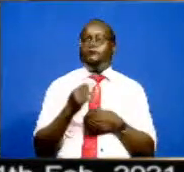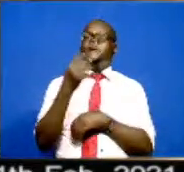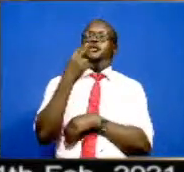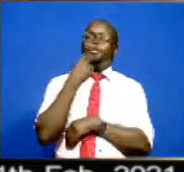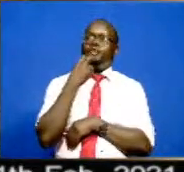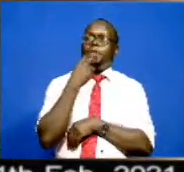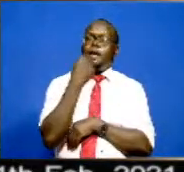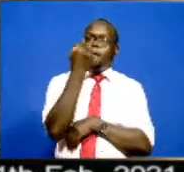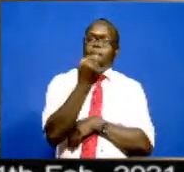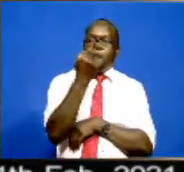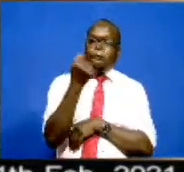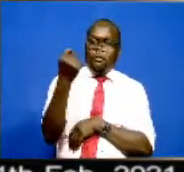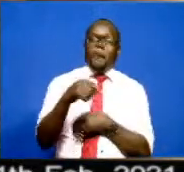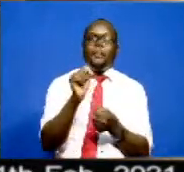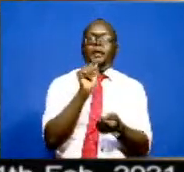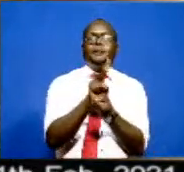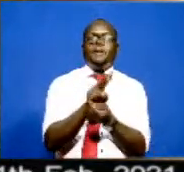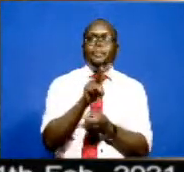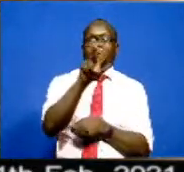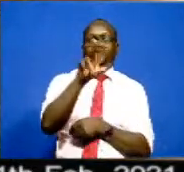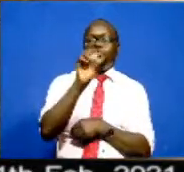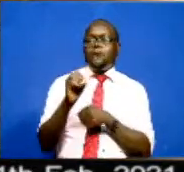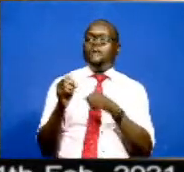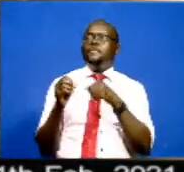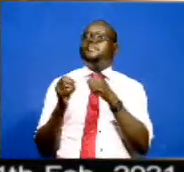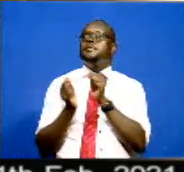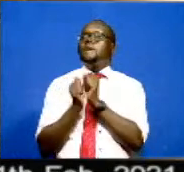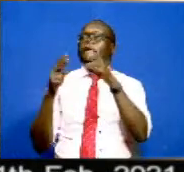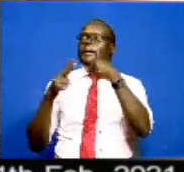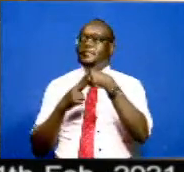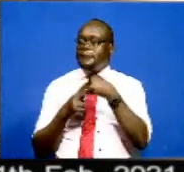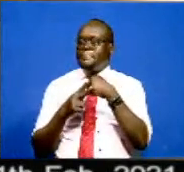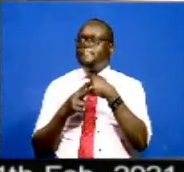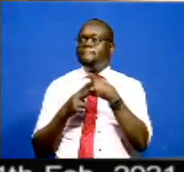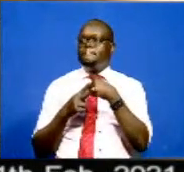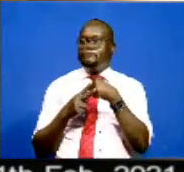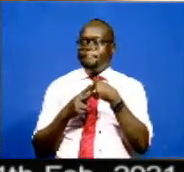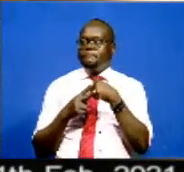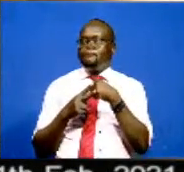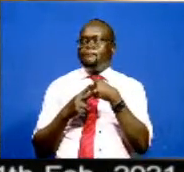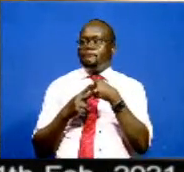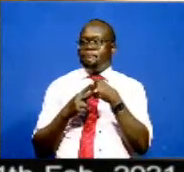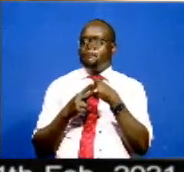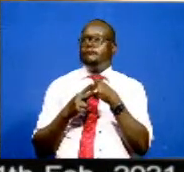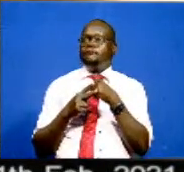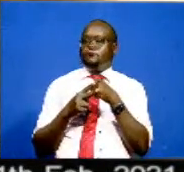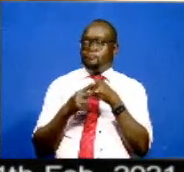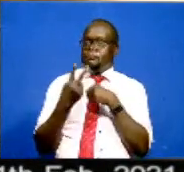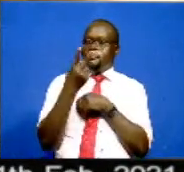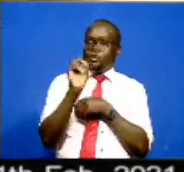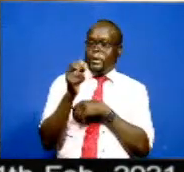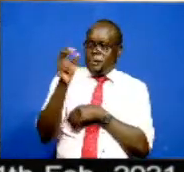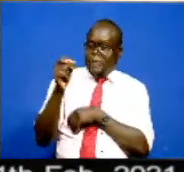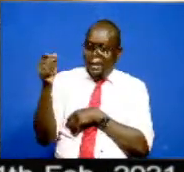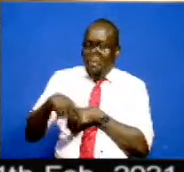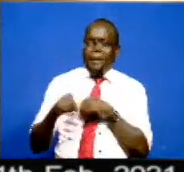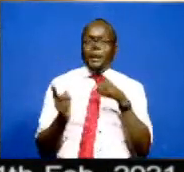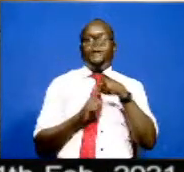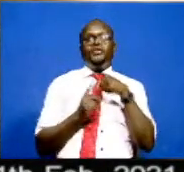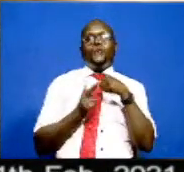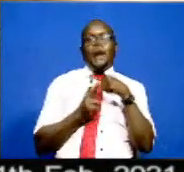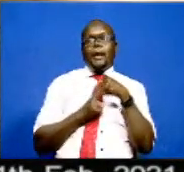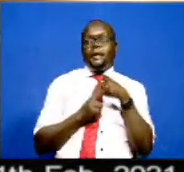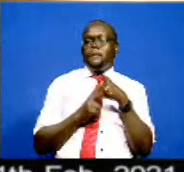Tuesday, 5th December 2017, and Wednesday, 15th July 2020, appointing members into